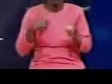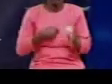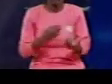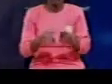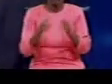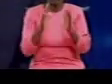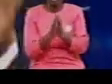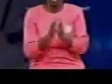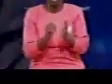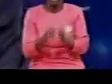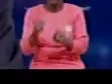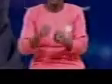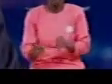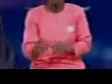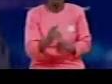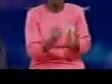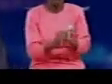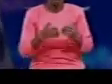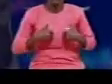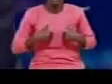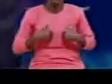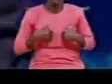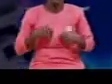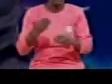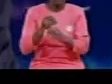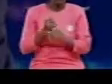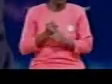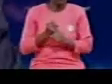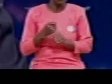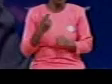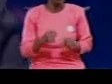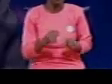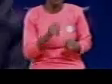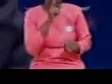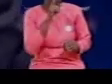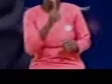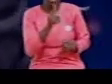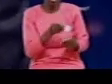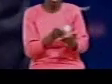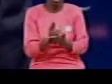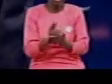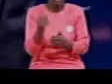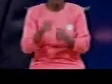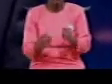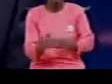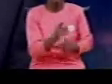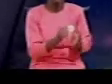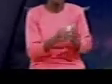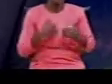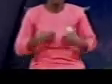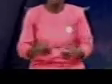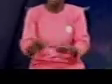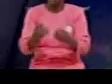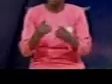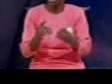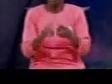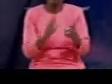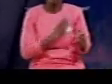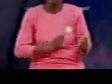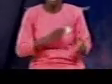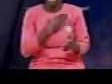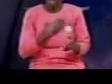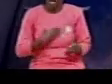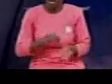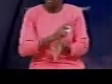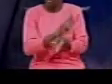has received the truth, everyone that has come to Christ, everyone that has been born again, this crusade,